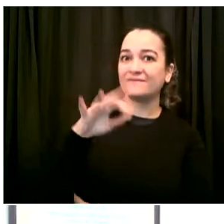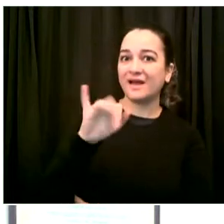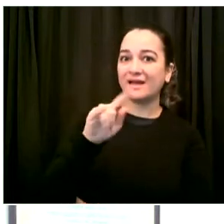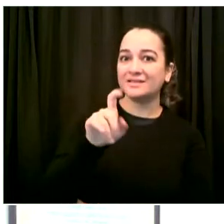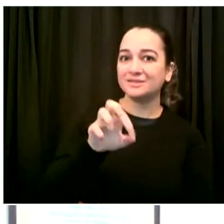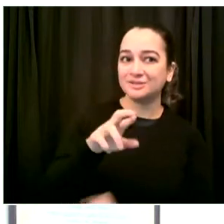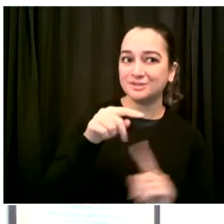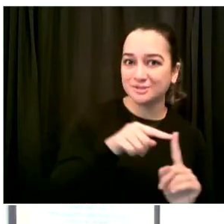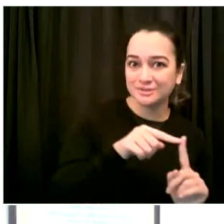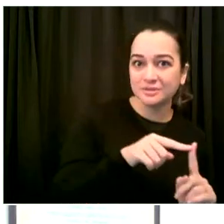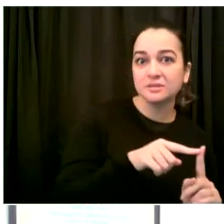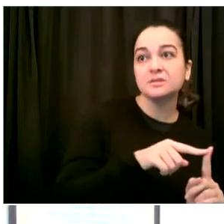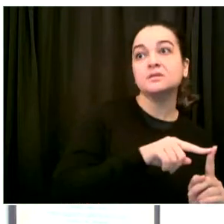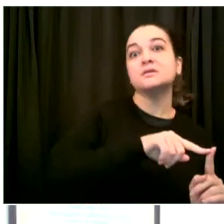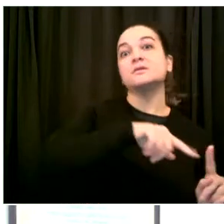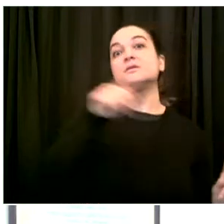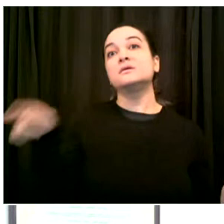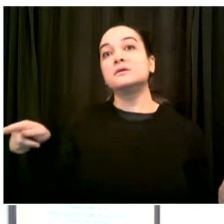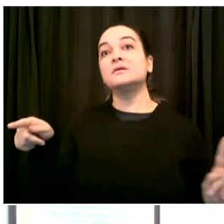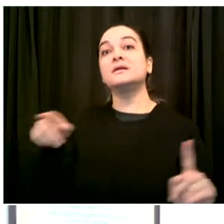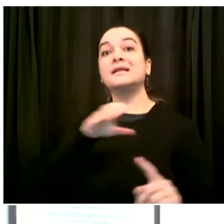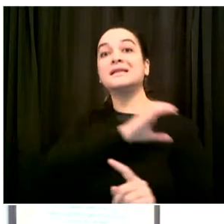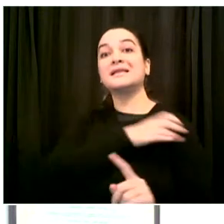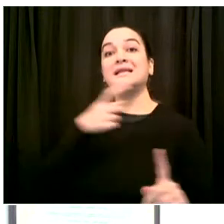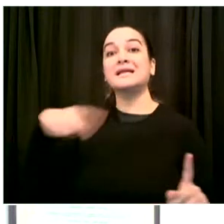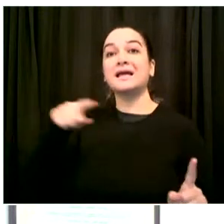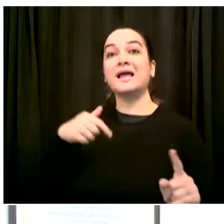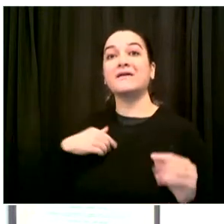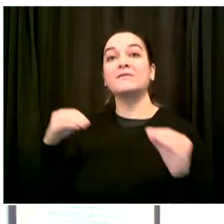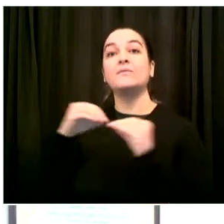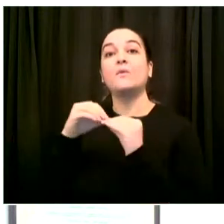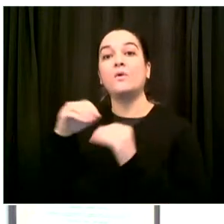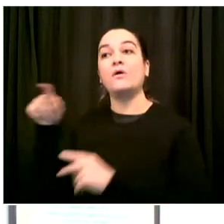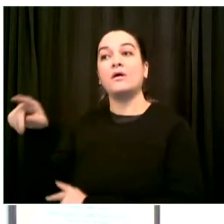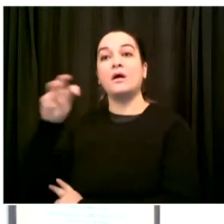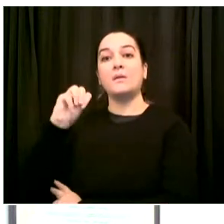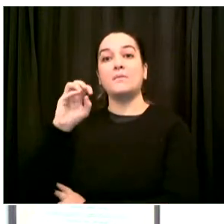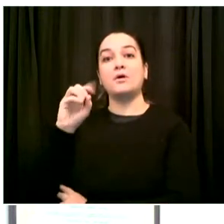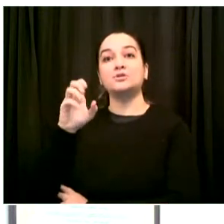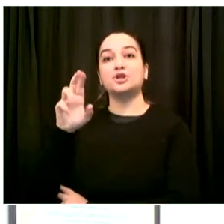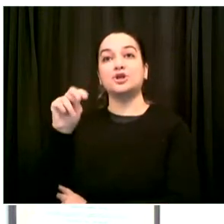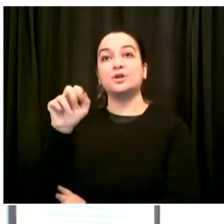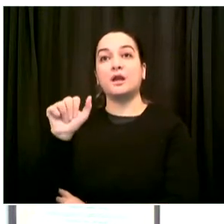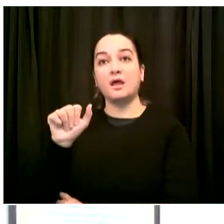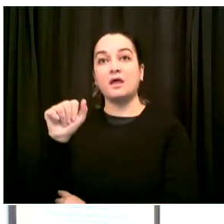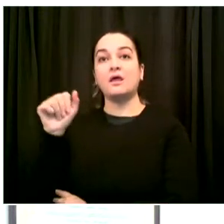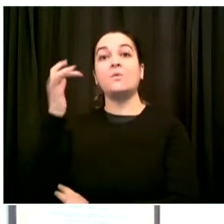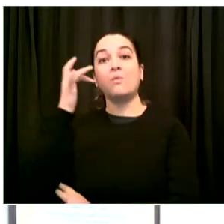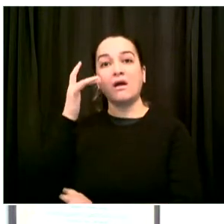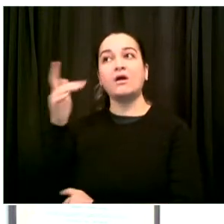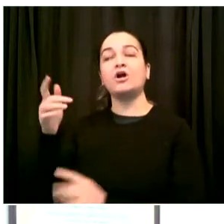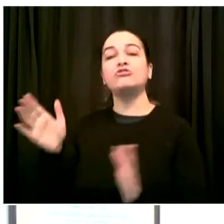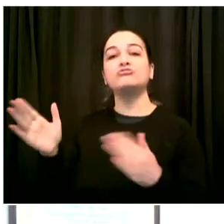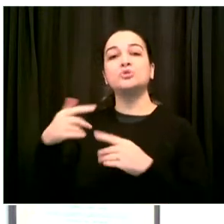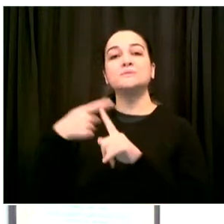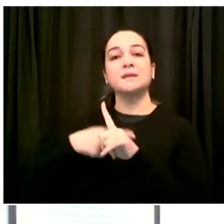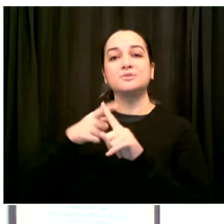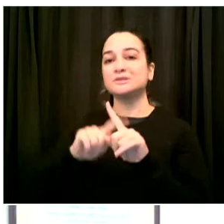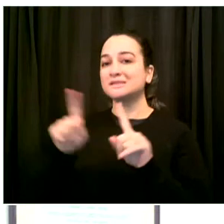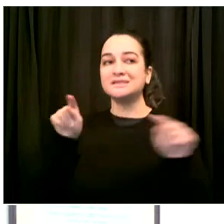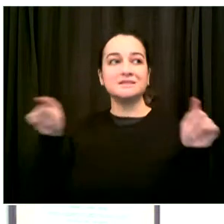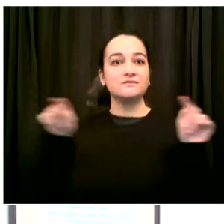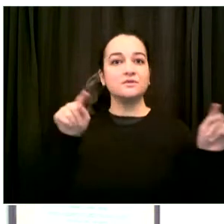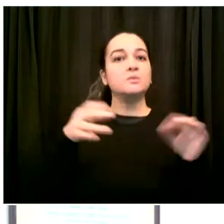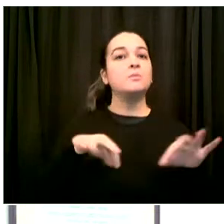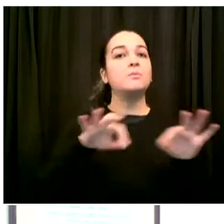to administer that through health department sites as well. So for your question, I would say we are using both vaccines